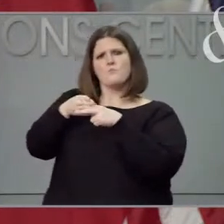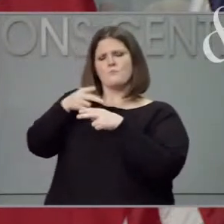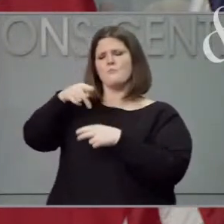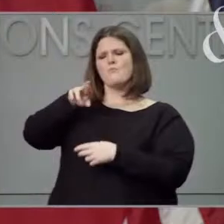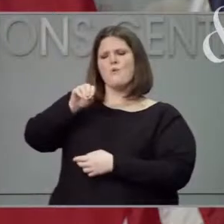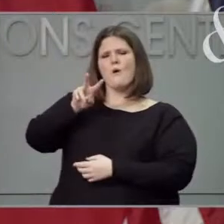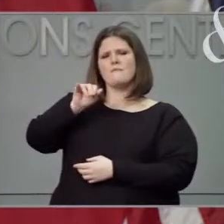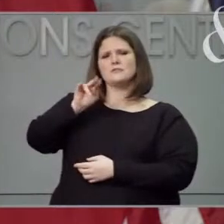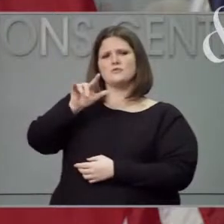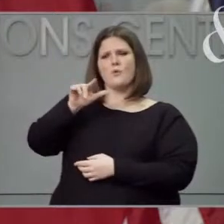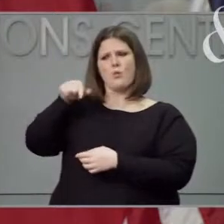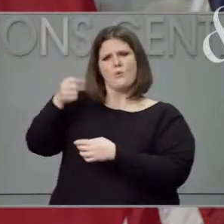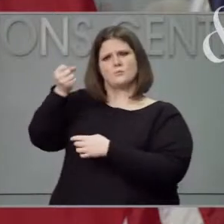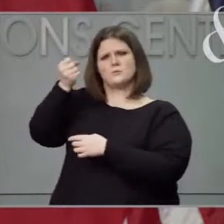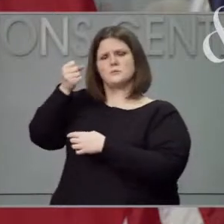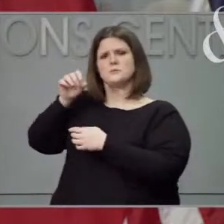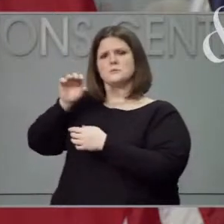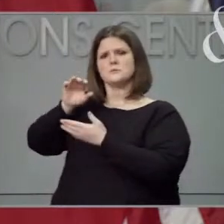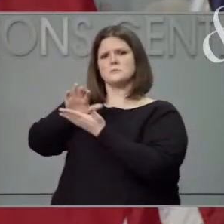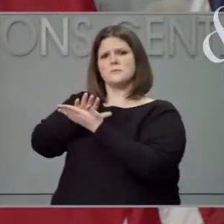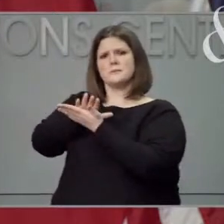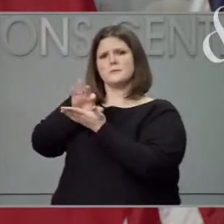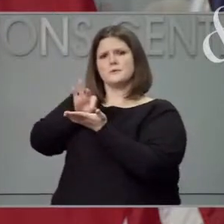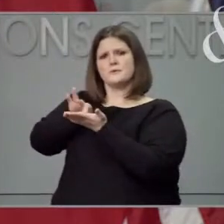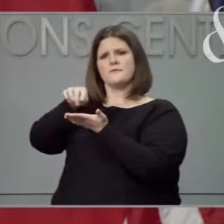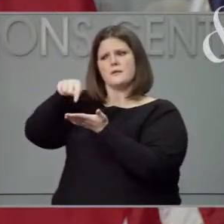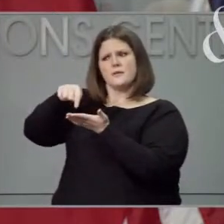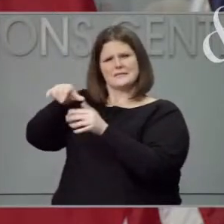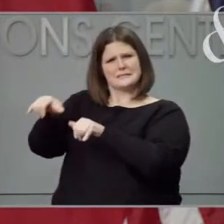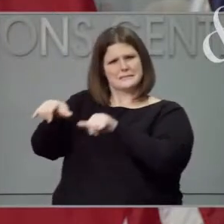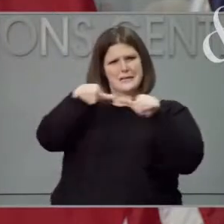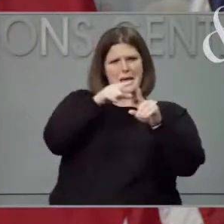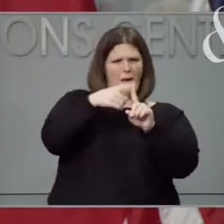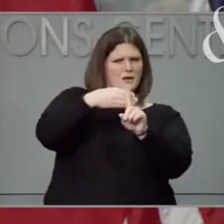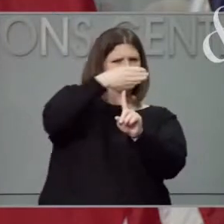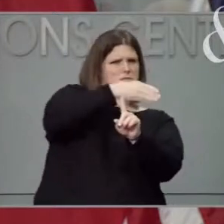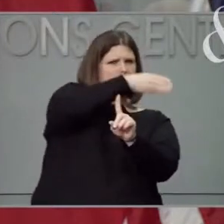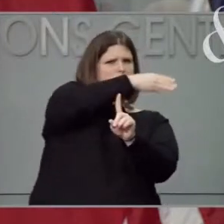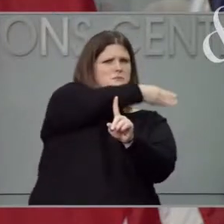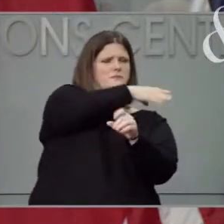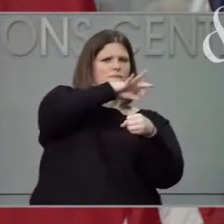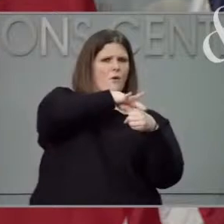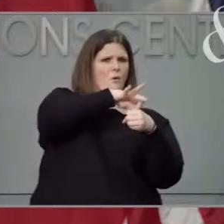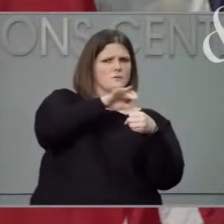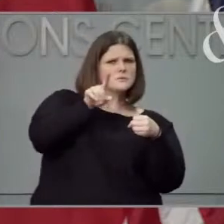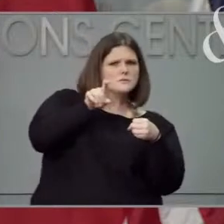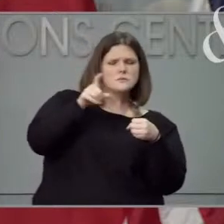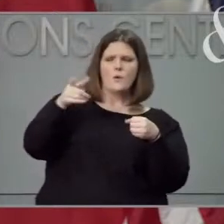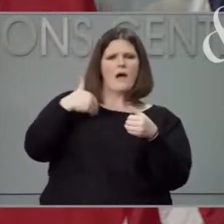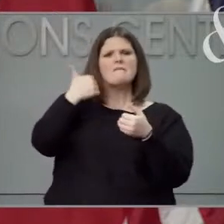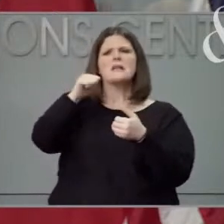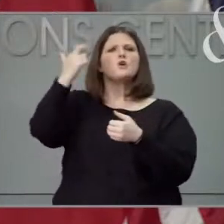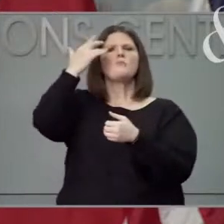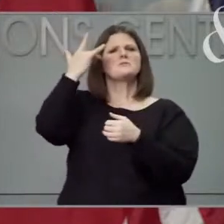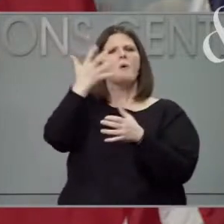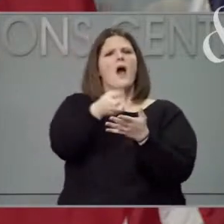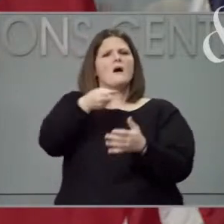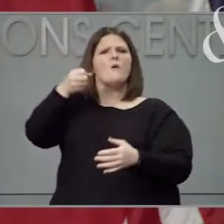elections? And are there any sorts of trends and reasons that people were